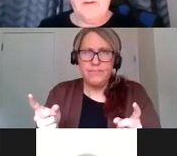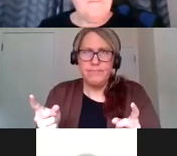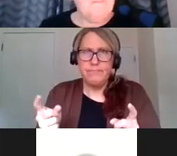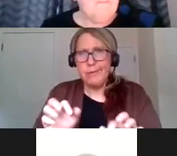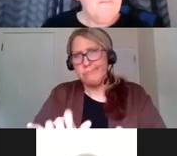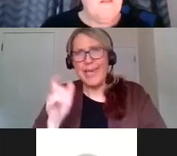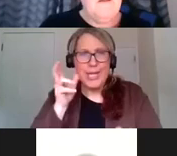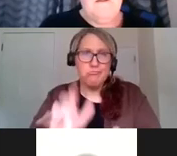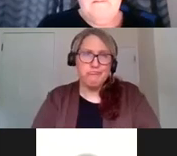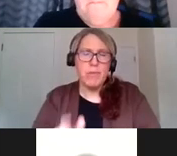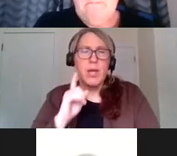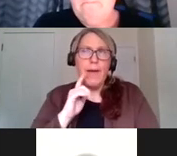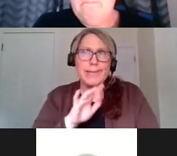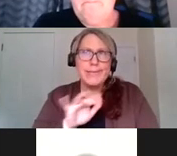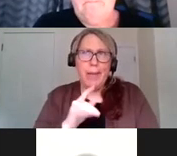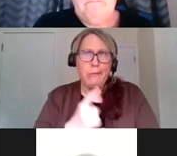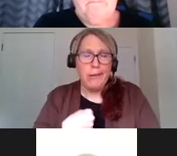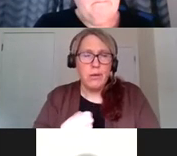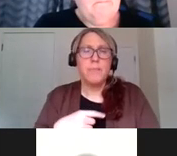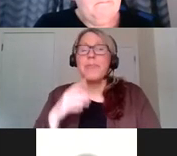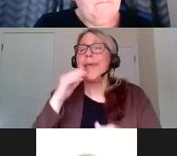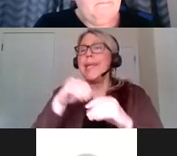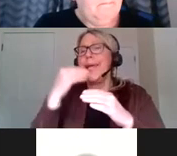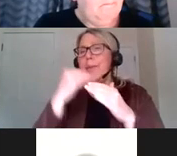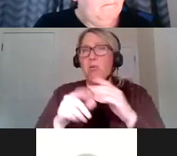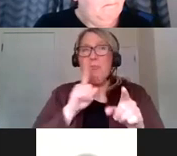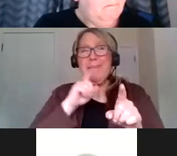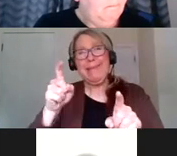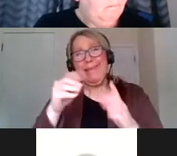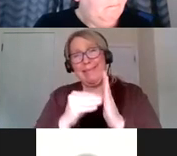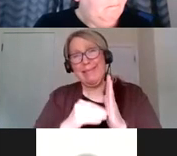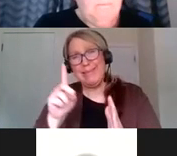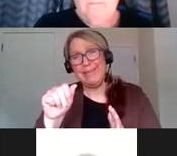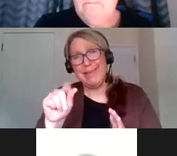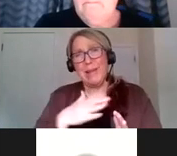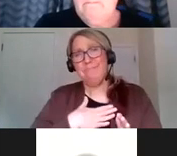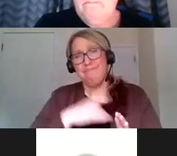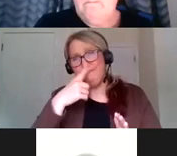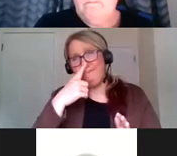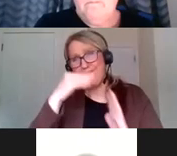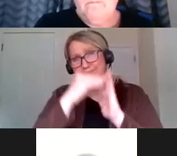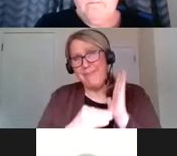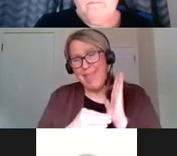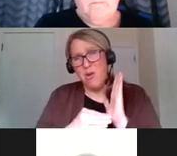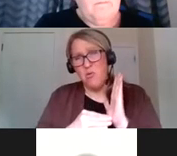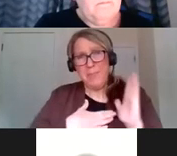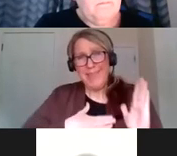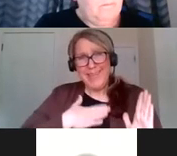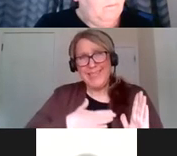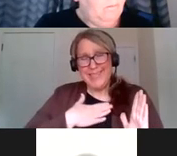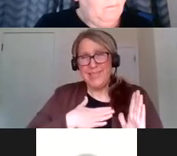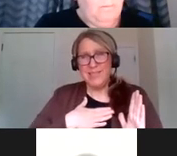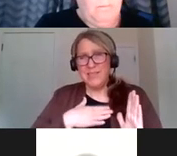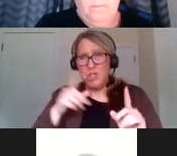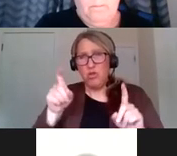An email. In an email. We really need this data, if you don't mind filling this out in order to get